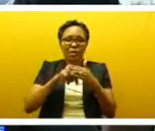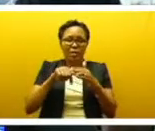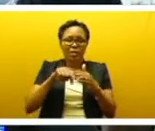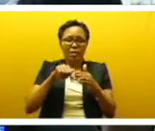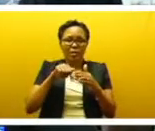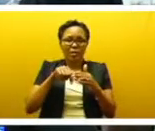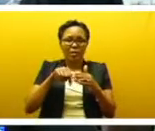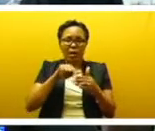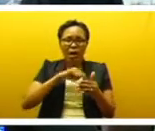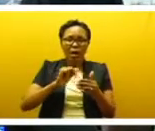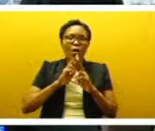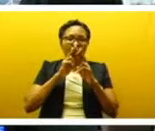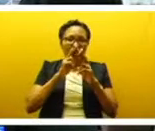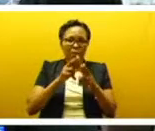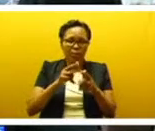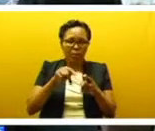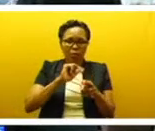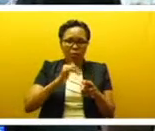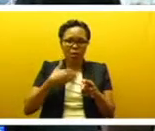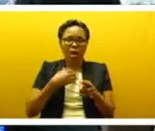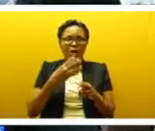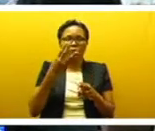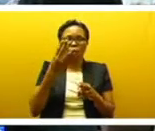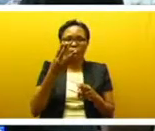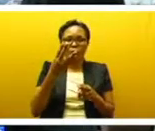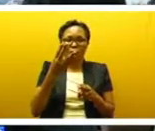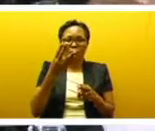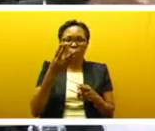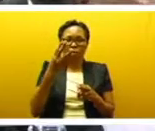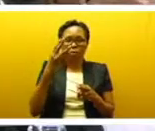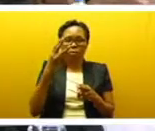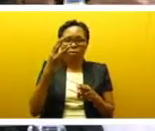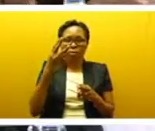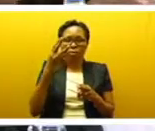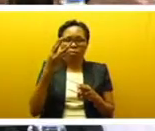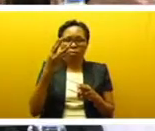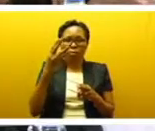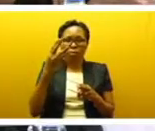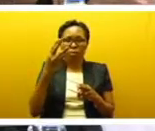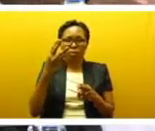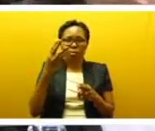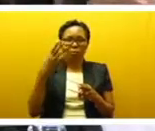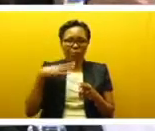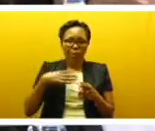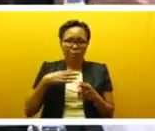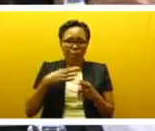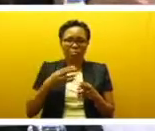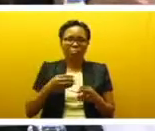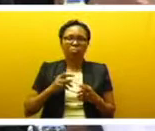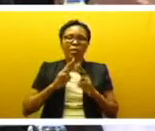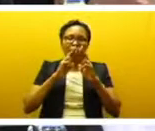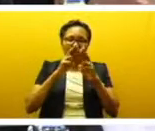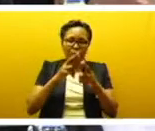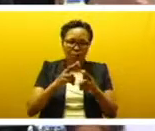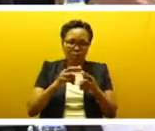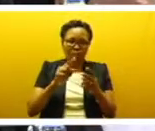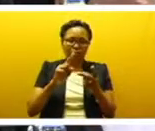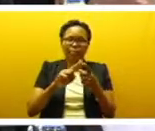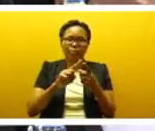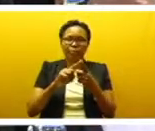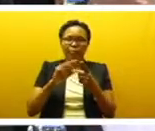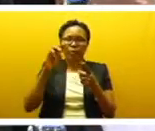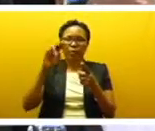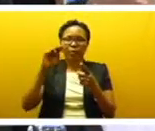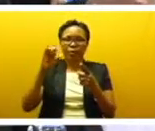will have 4 in our team giving the rejoinder. Senior Counsel Firoz